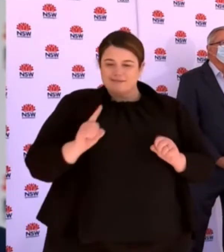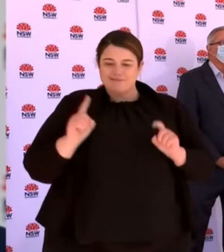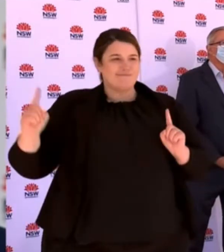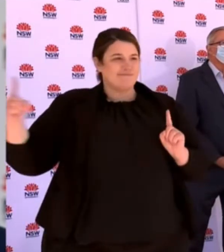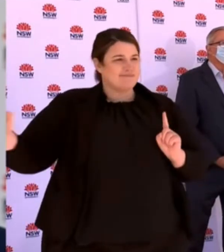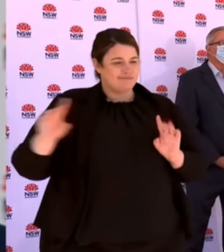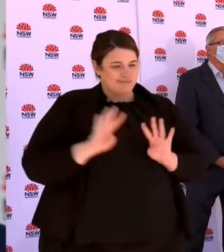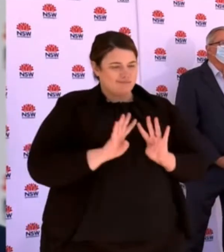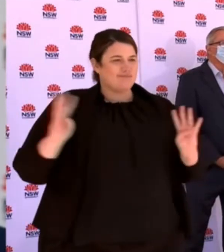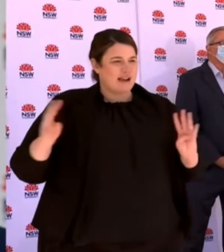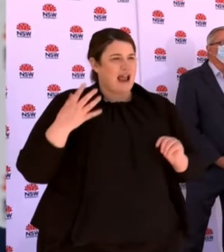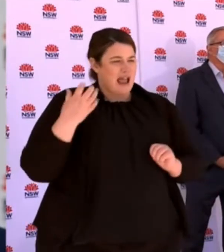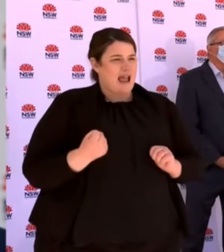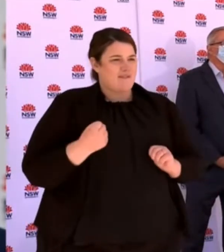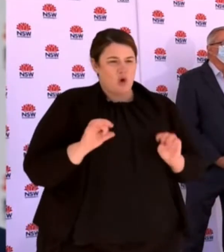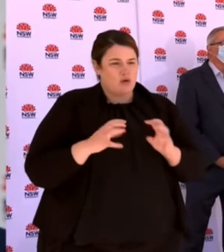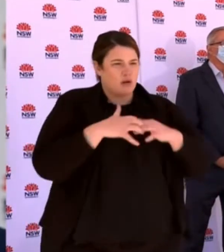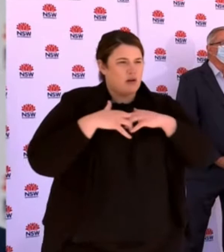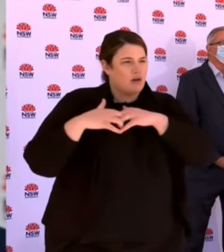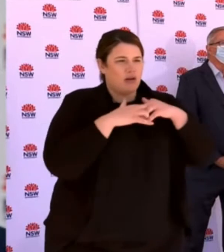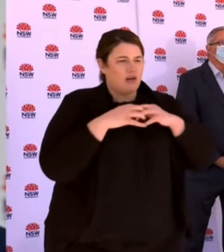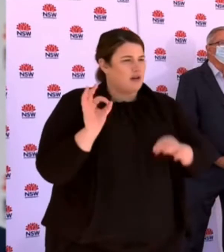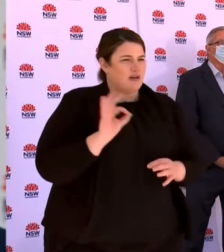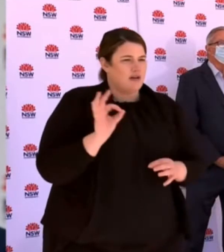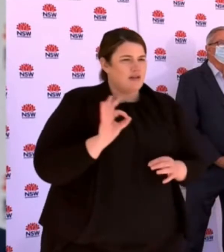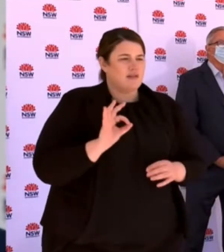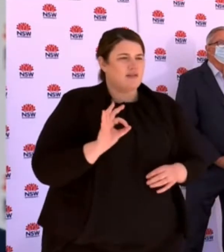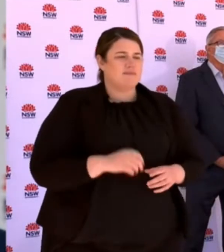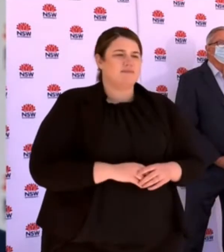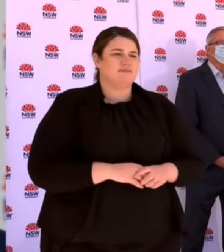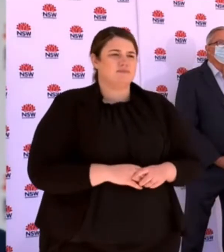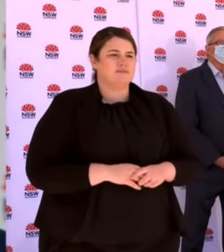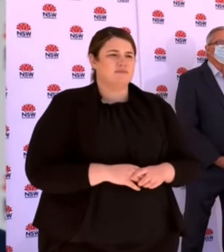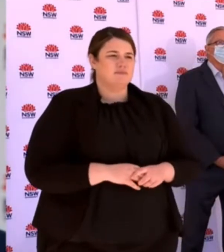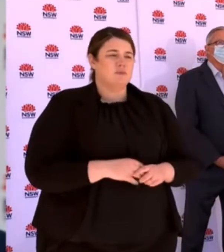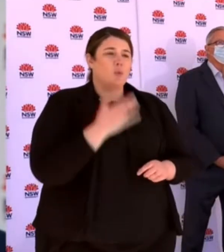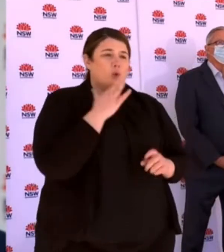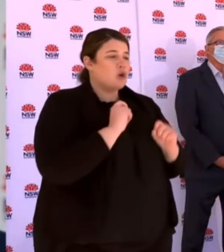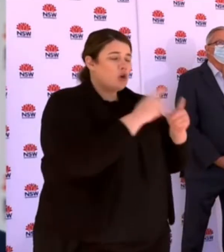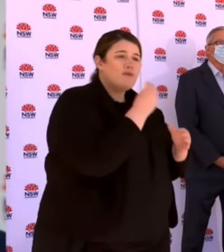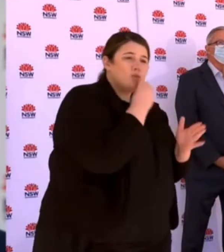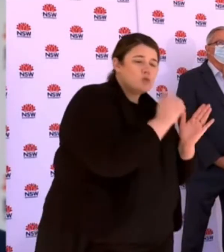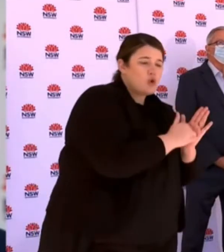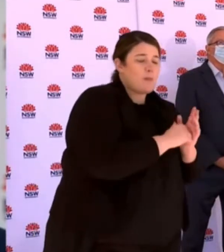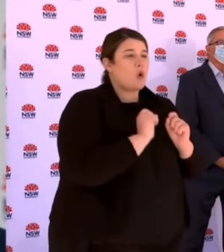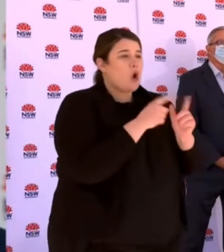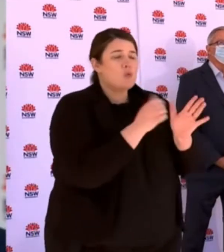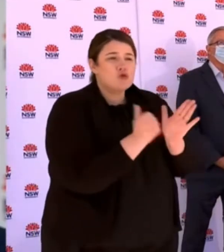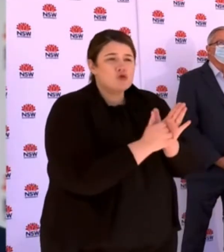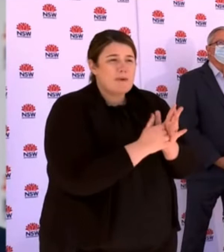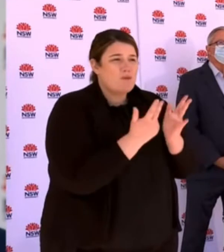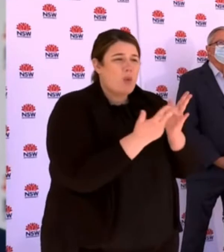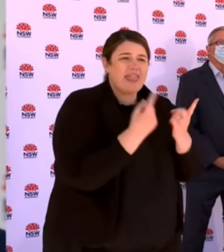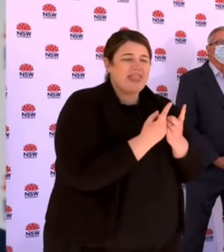coffees. And I just urge people to minimise their exposure in places like retail and supermarkets over this